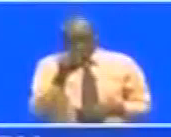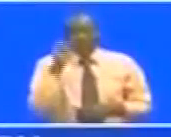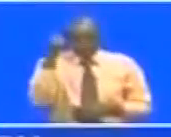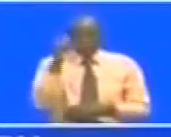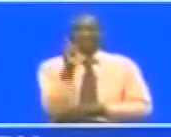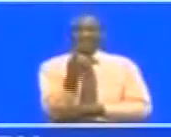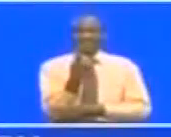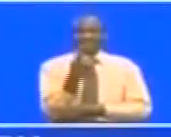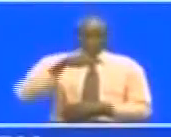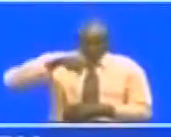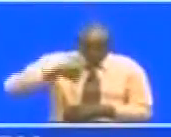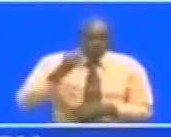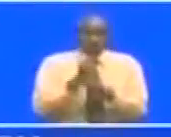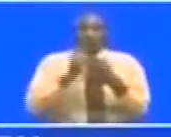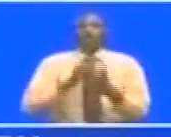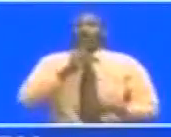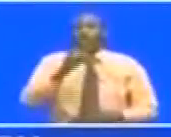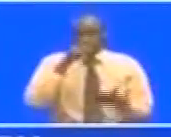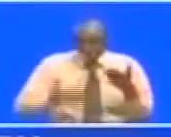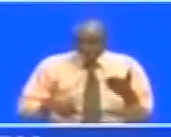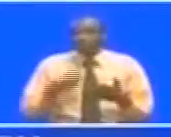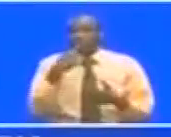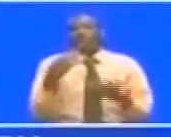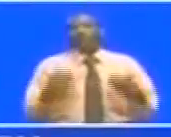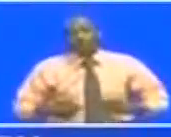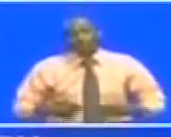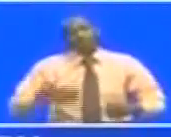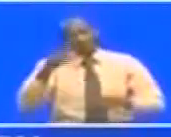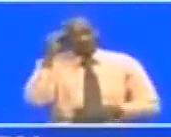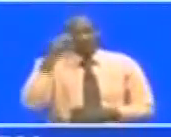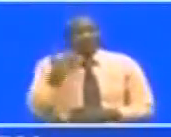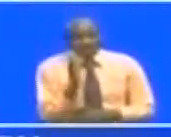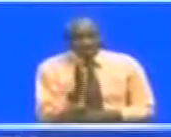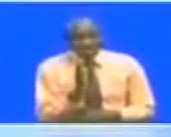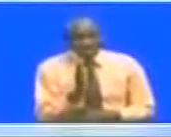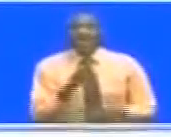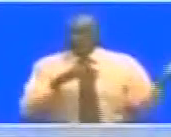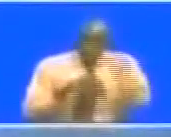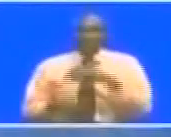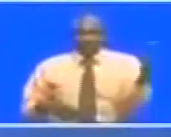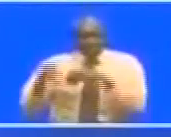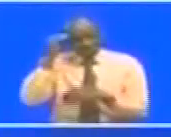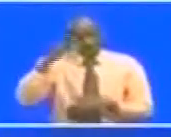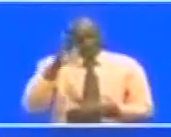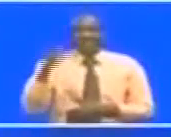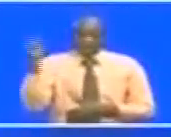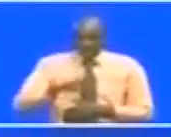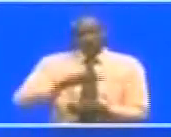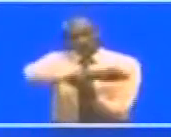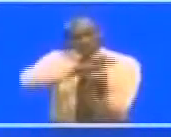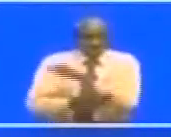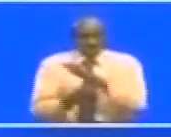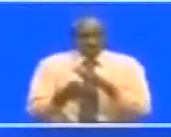TANU akatoa kauli ya kuambia vijana mliosoma njooni tusaidiane kumuondoa